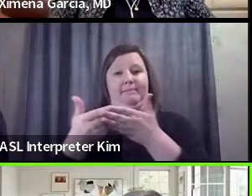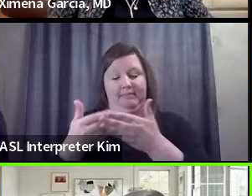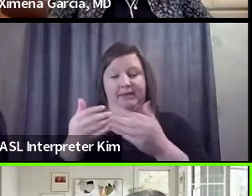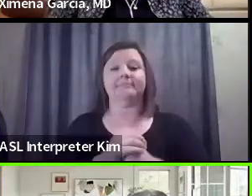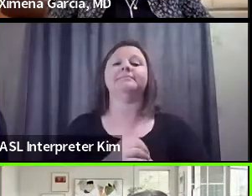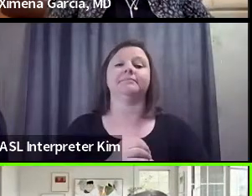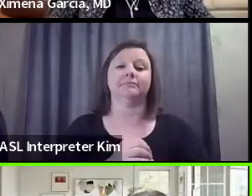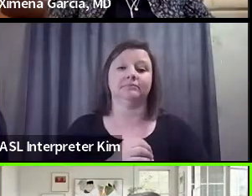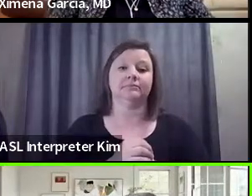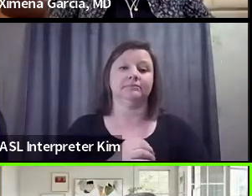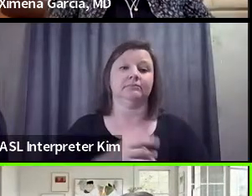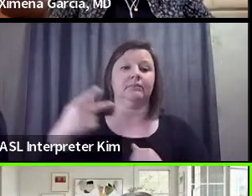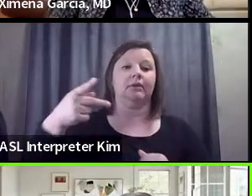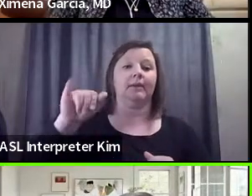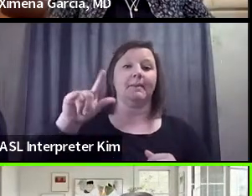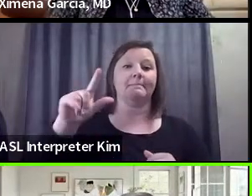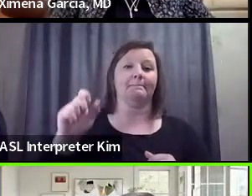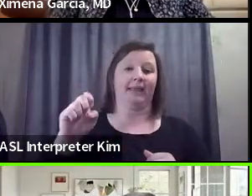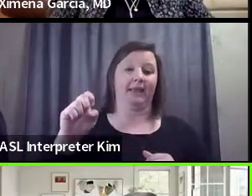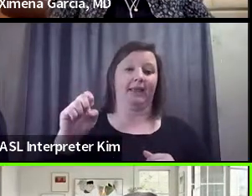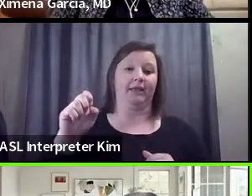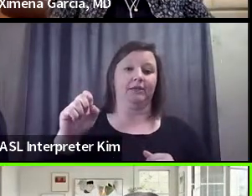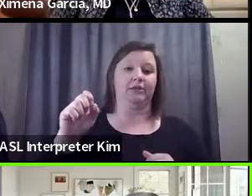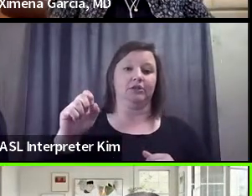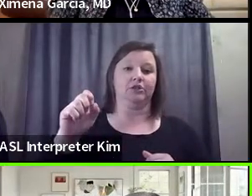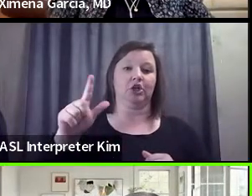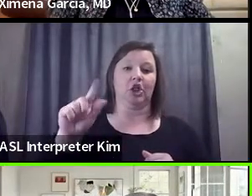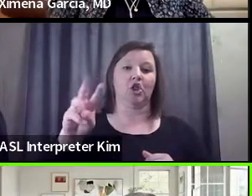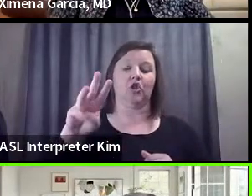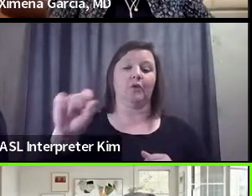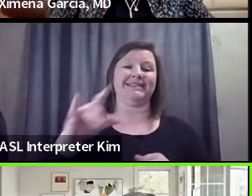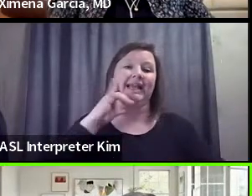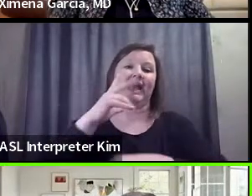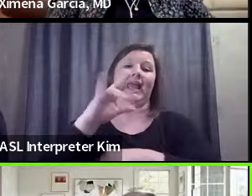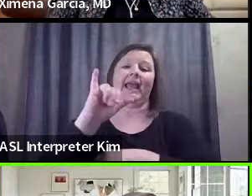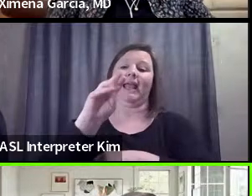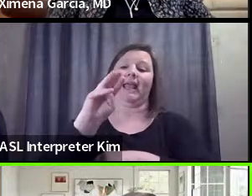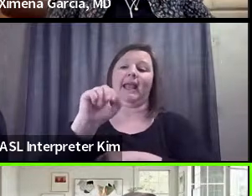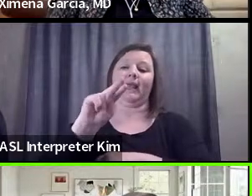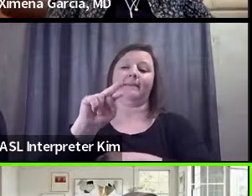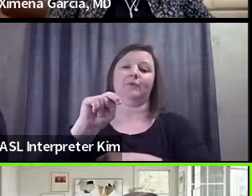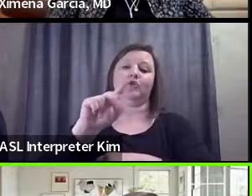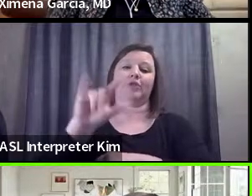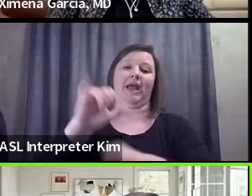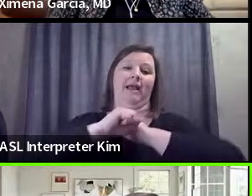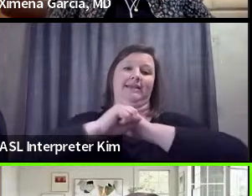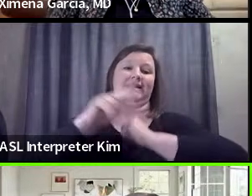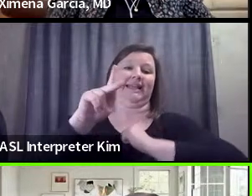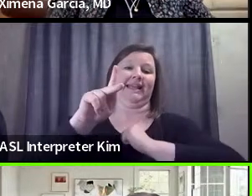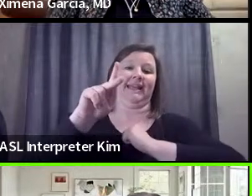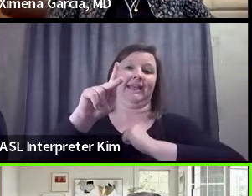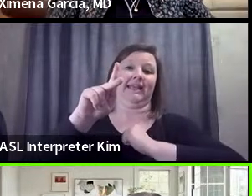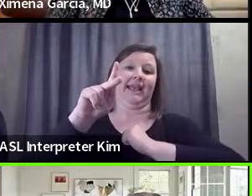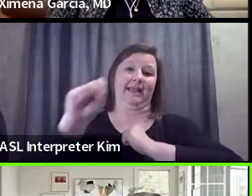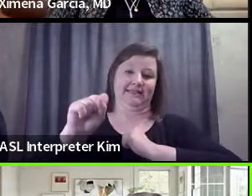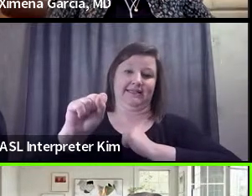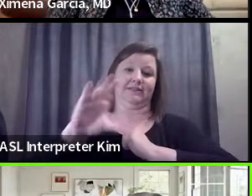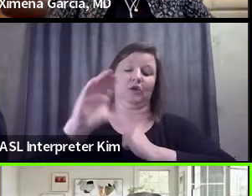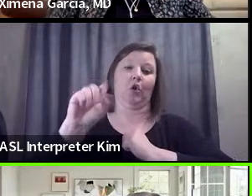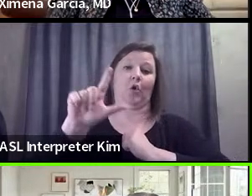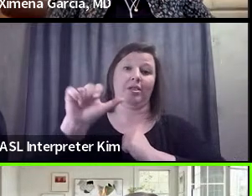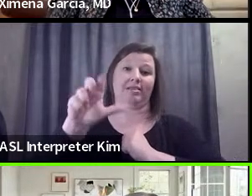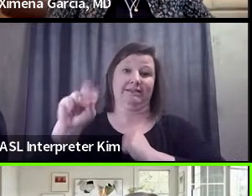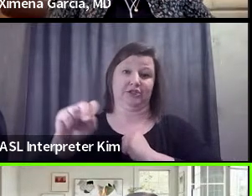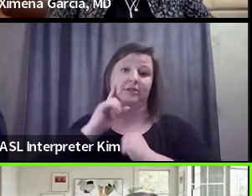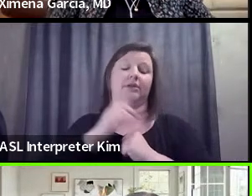Hi, I'm Paige Lewis. I work with Immunize Kansas Coalition, and I do social media and communications. And I would say my GLOW is finding